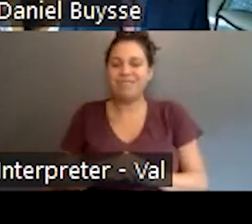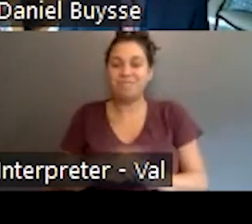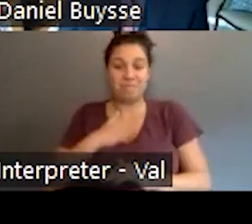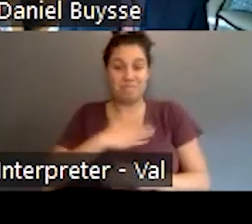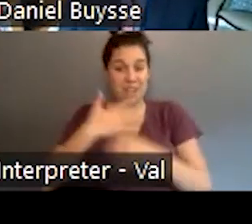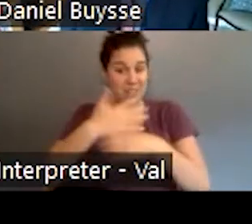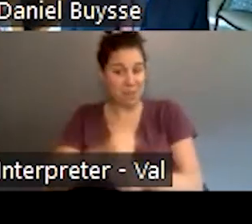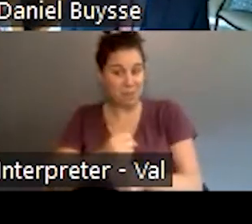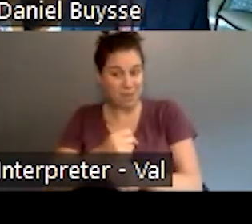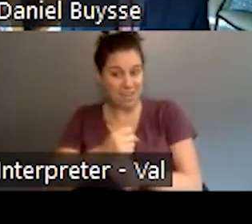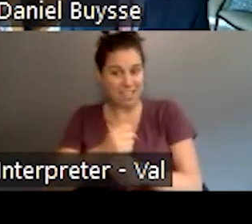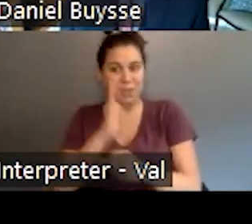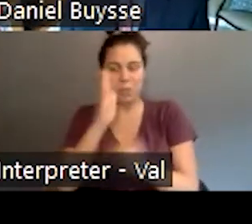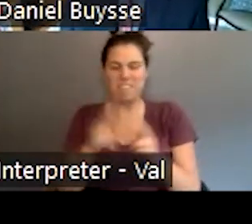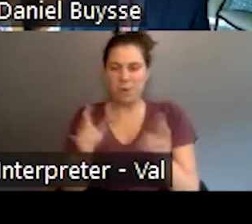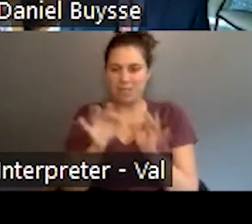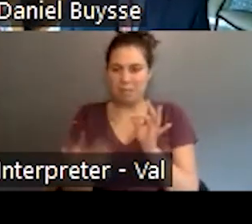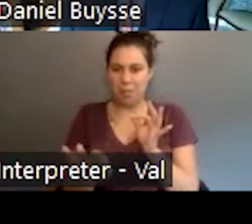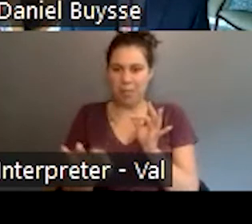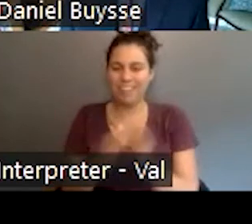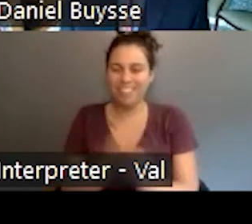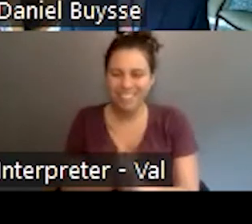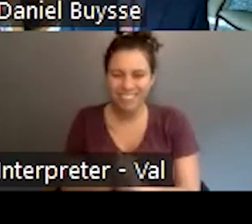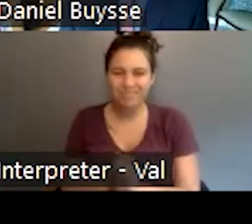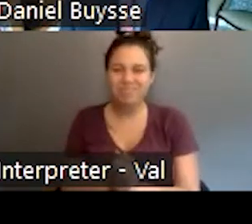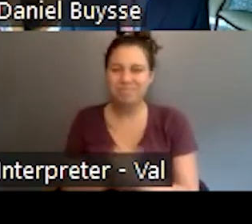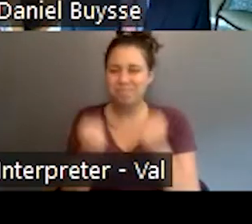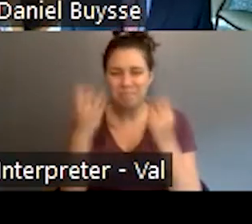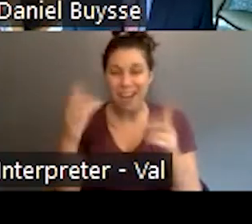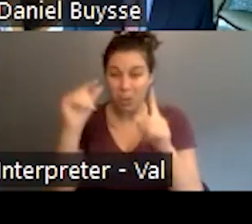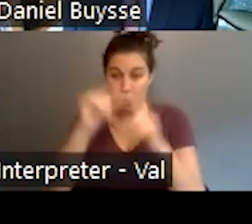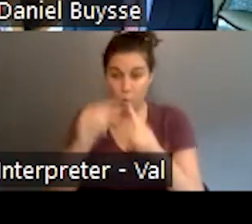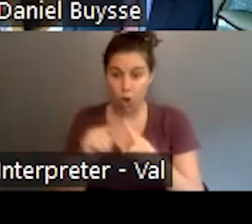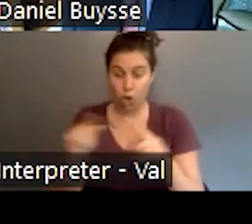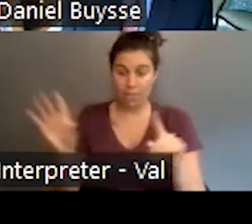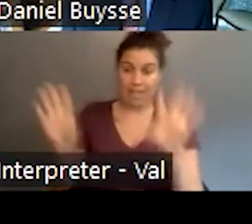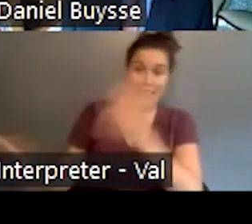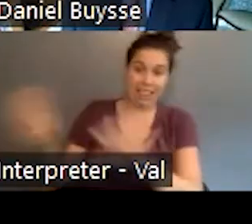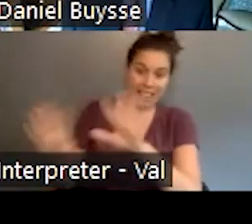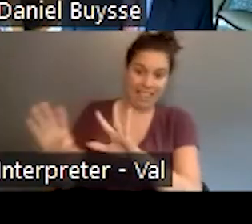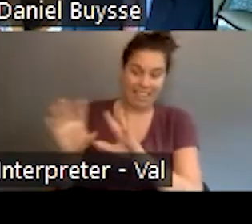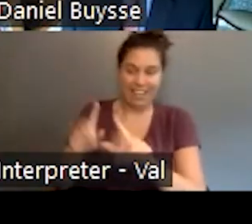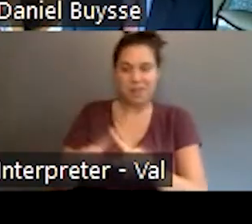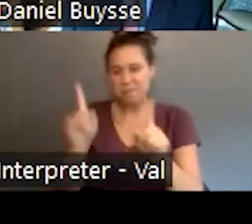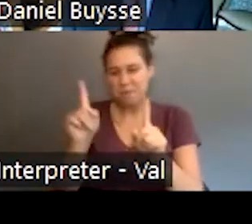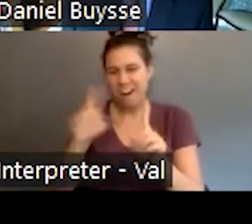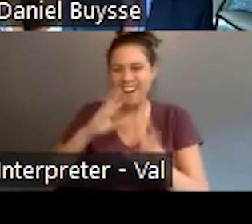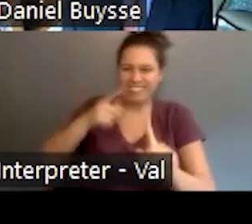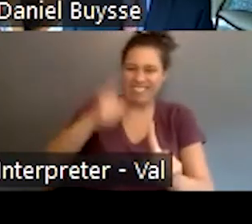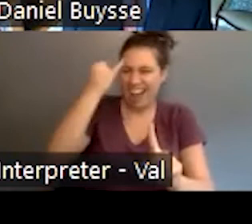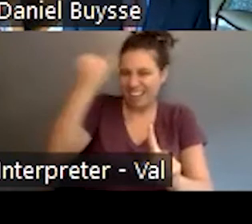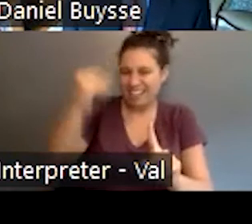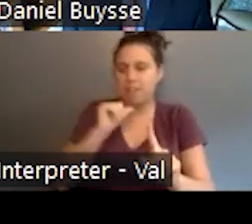this is going to be pretty simplistic. There are a lot of words on this slide, but again, the ideas are not